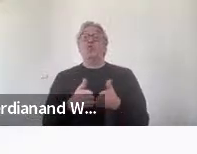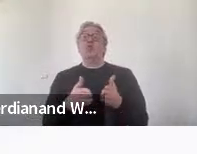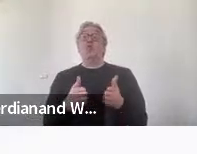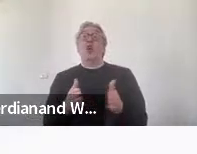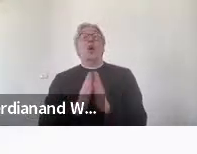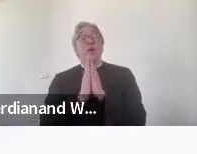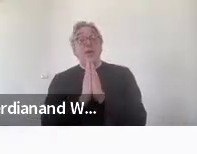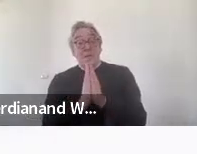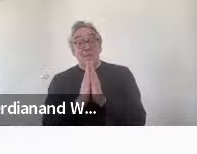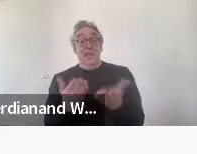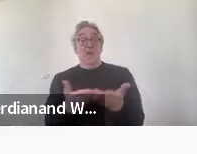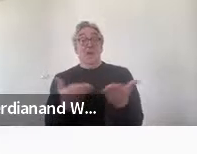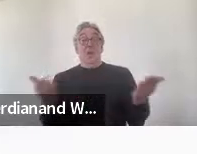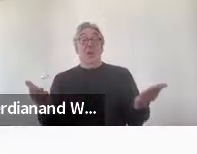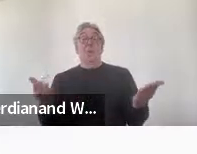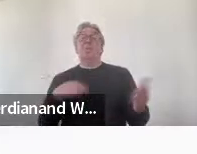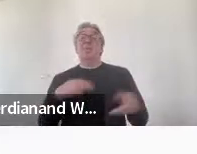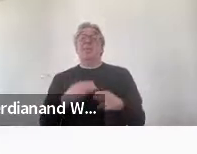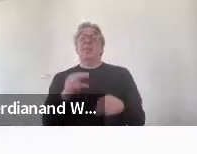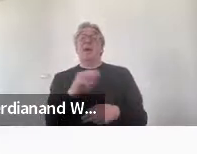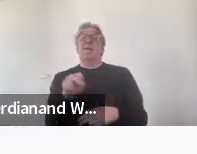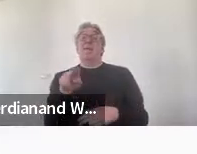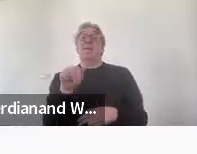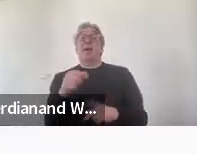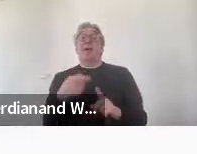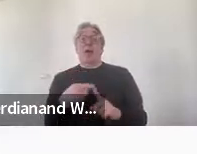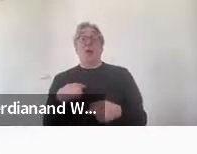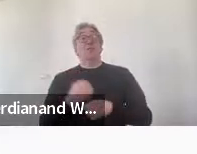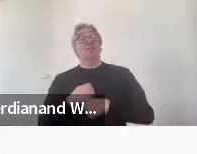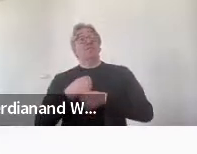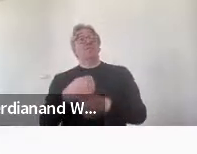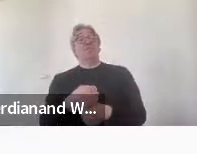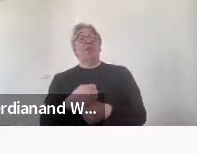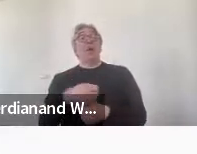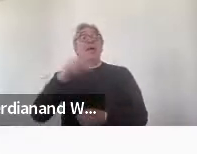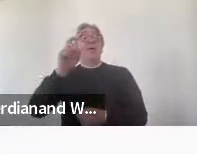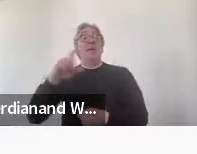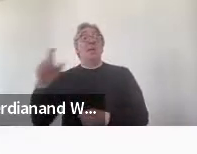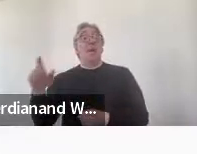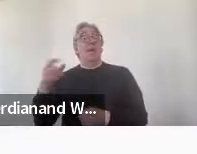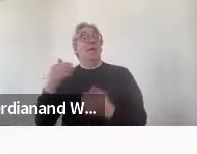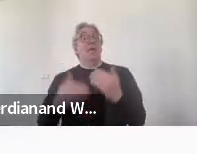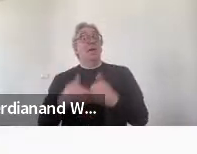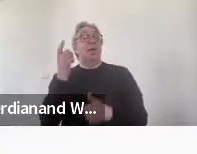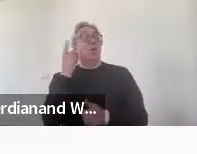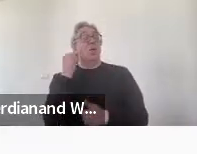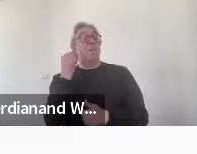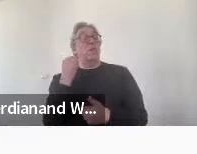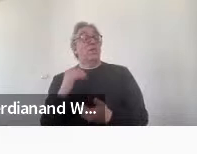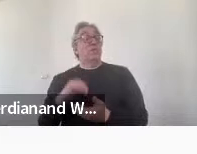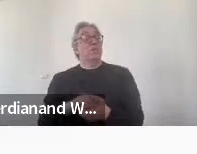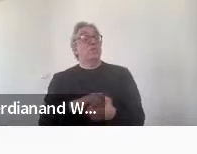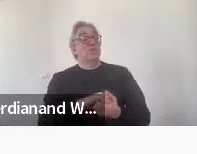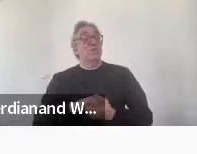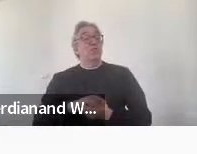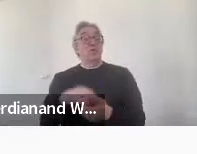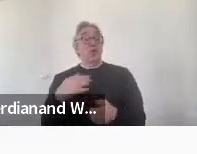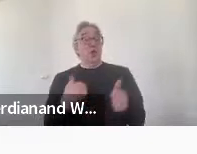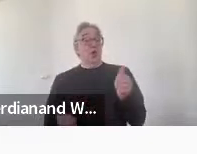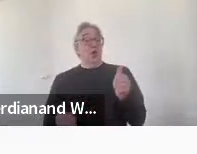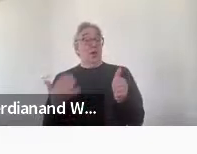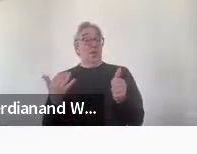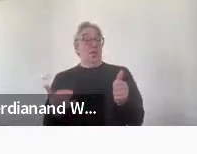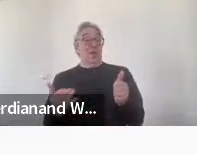Namaste to all. I am Meena Paudel from Nepal Disabled Women Association. I am co-founder and now serving as a General